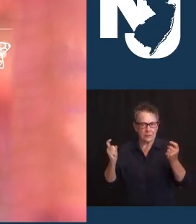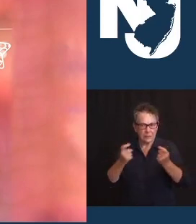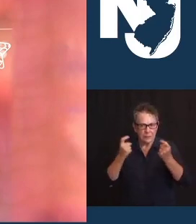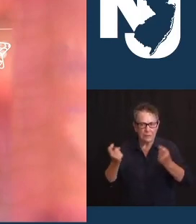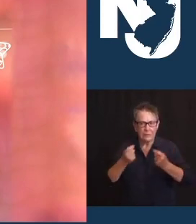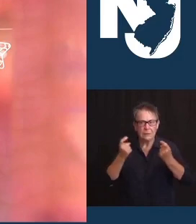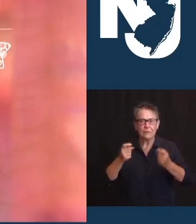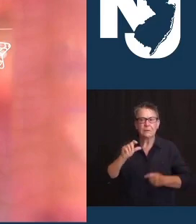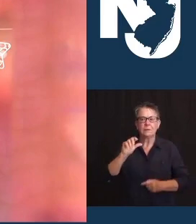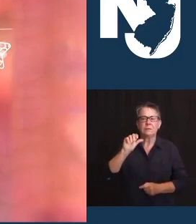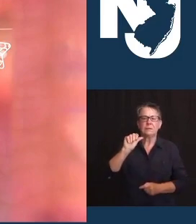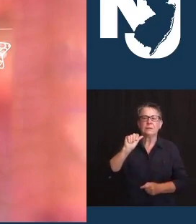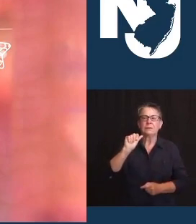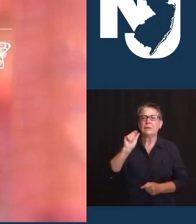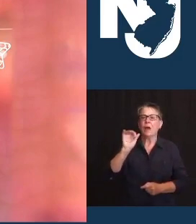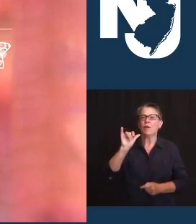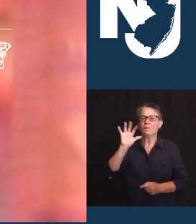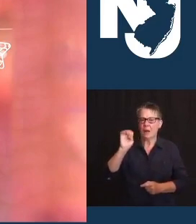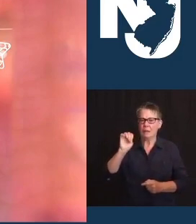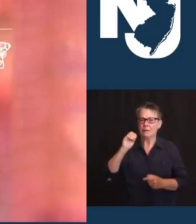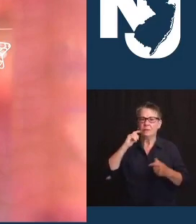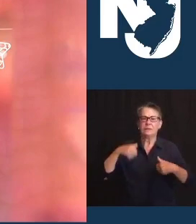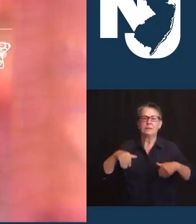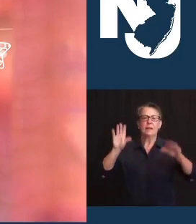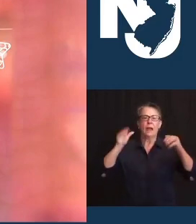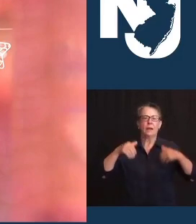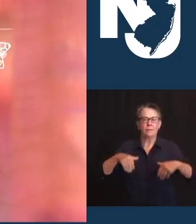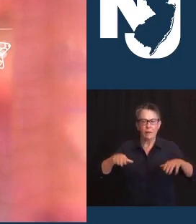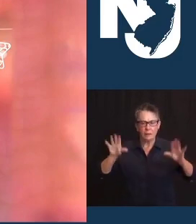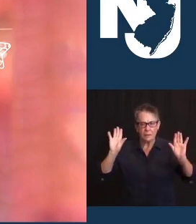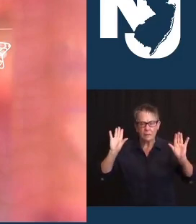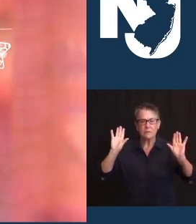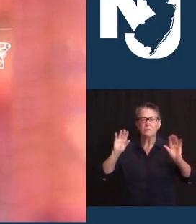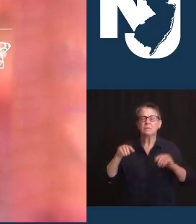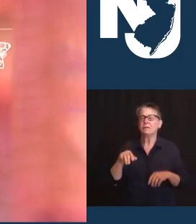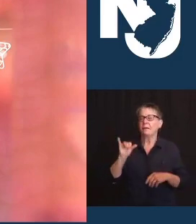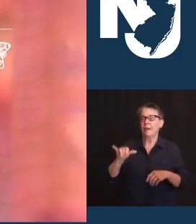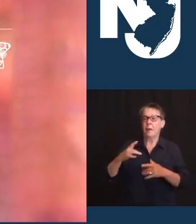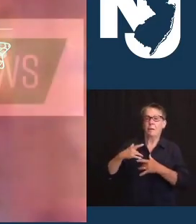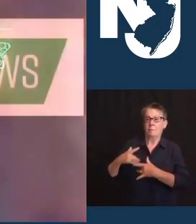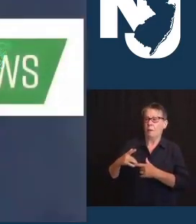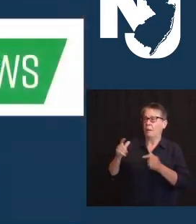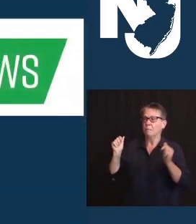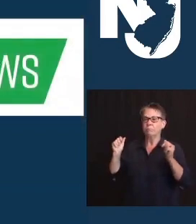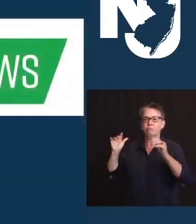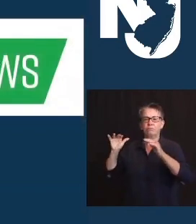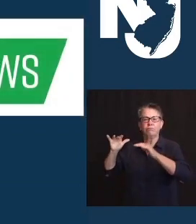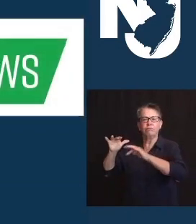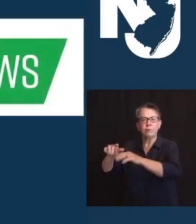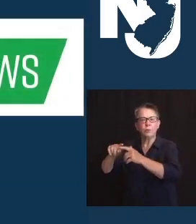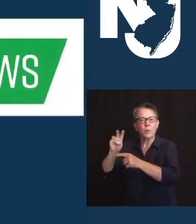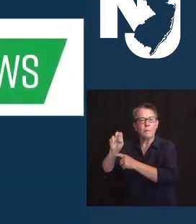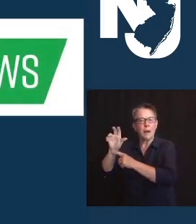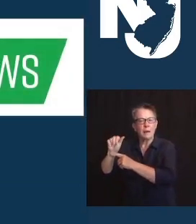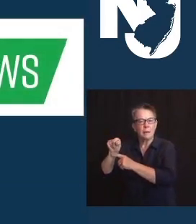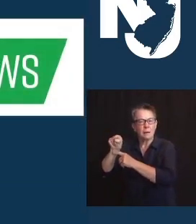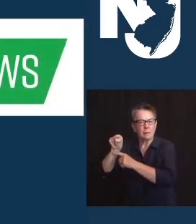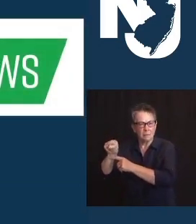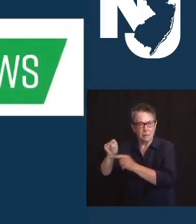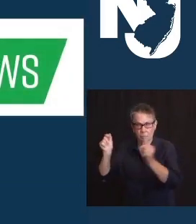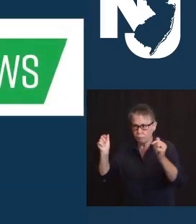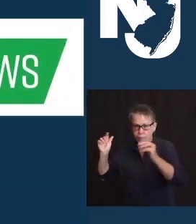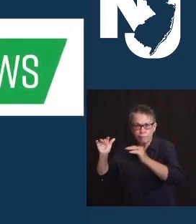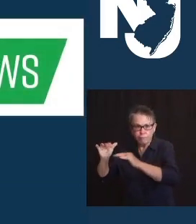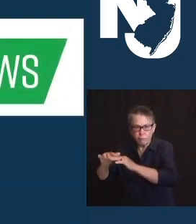pilgrim to Mecca. So to all, Eid Mubarak. Next, I must acknowledge, sadly, the announcement yesterday by